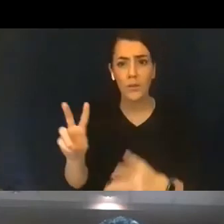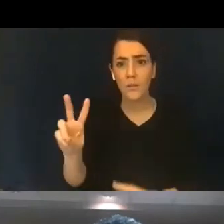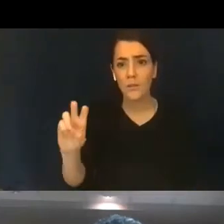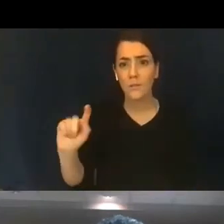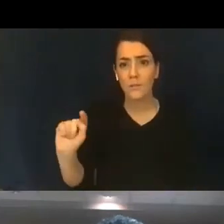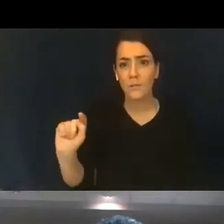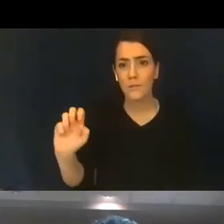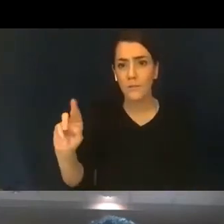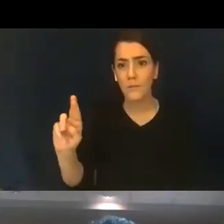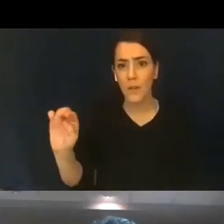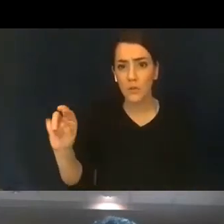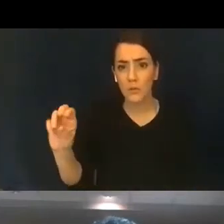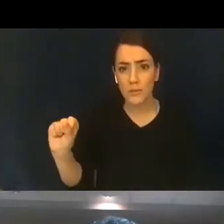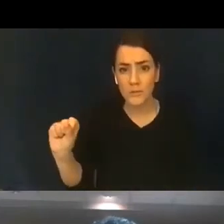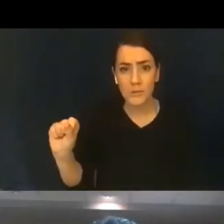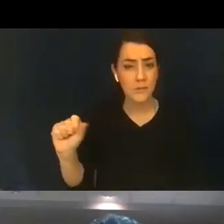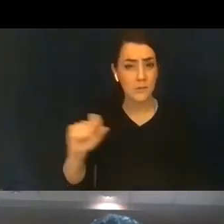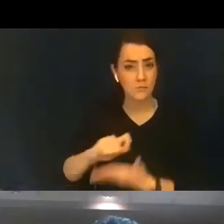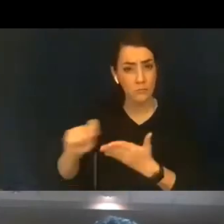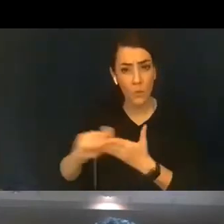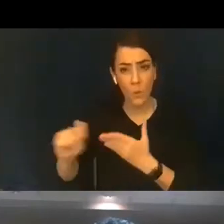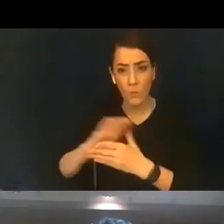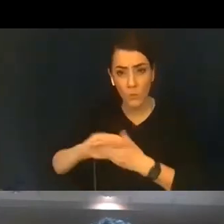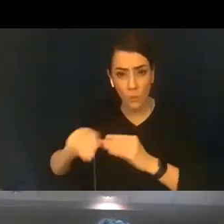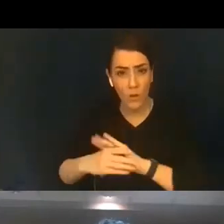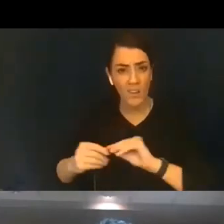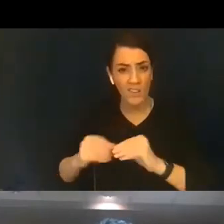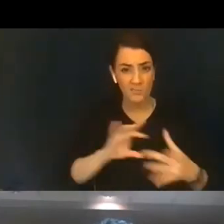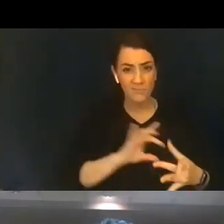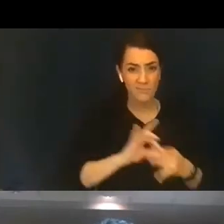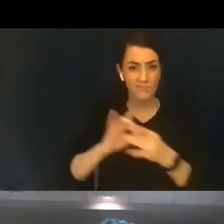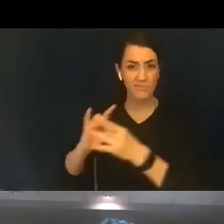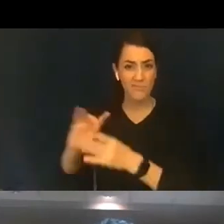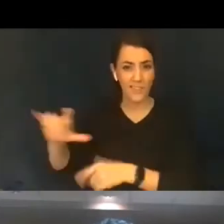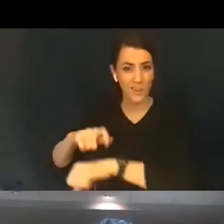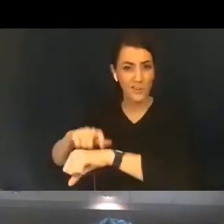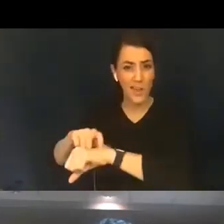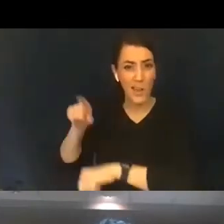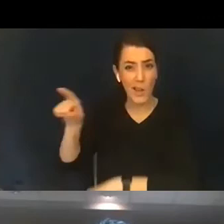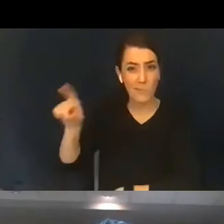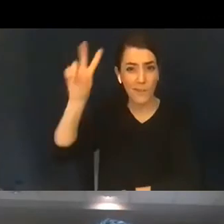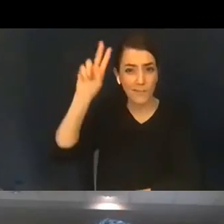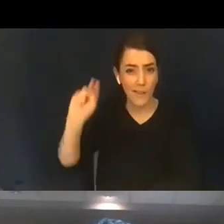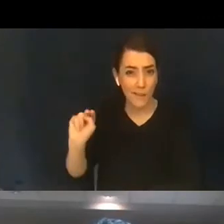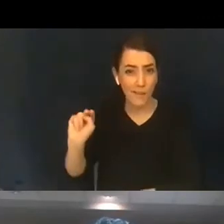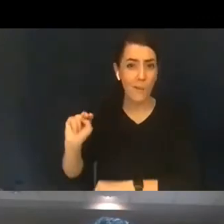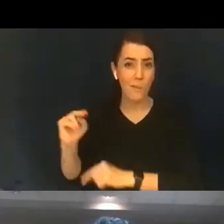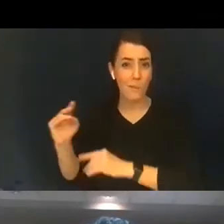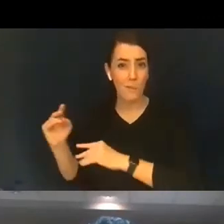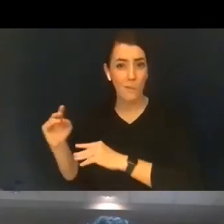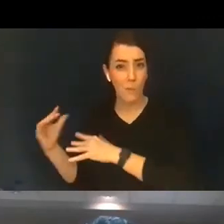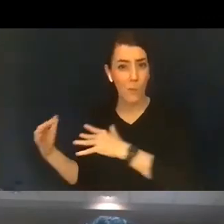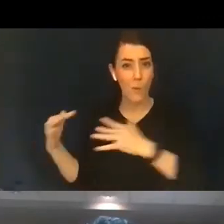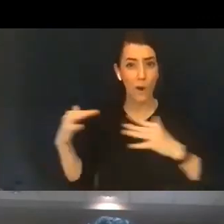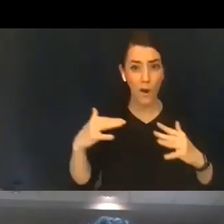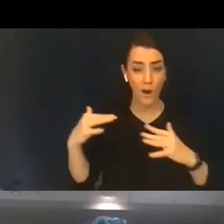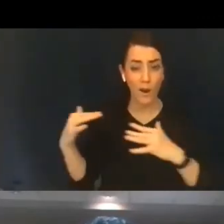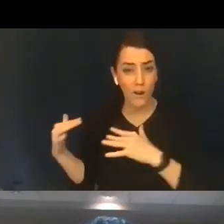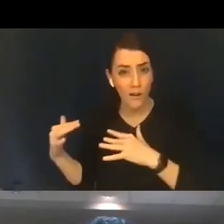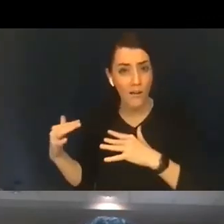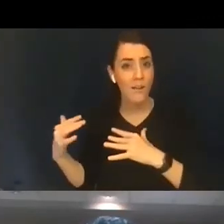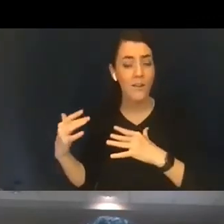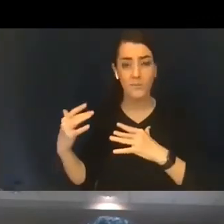were true and remain true. They wanted these hundreds of documentaries